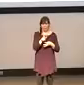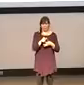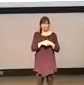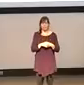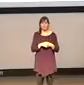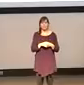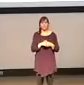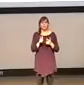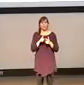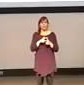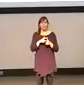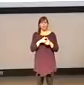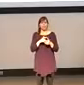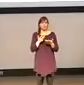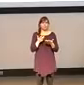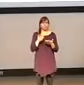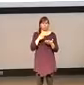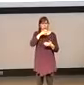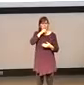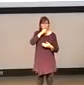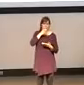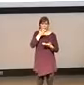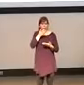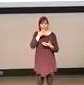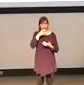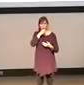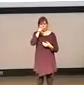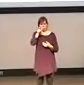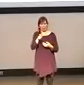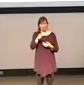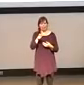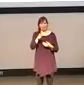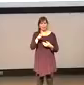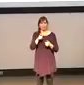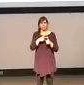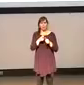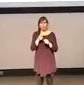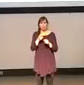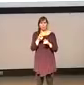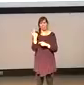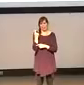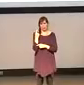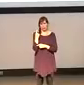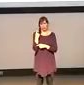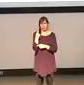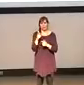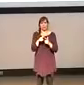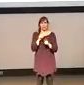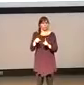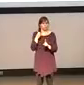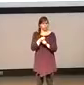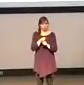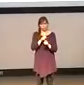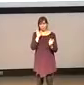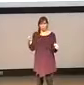and then the I think that's orange line from the previous year, and then the sudden ramp